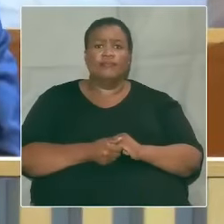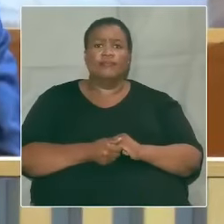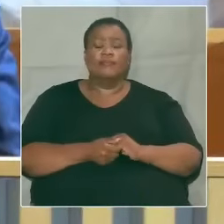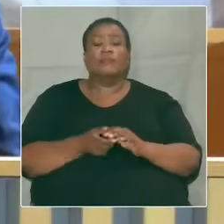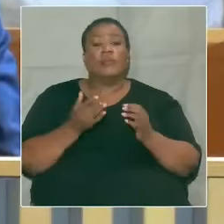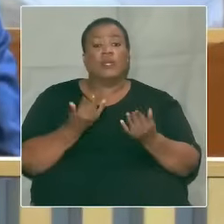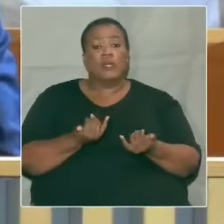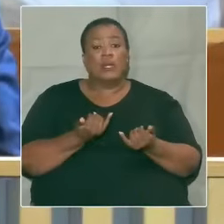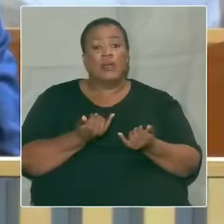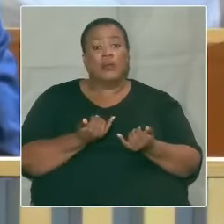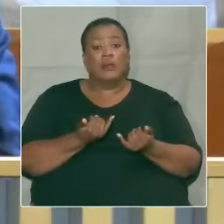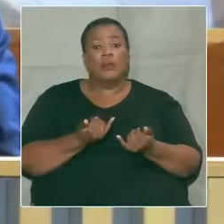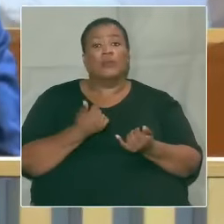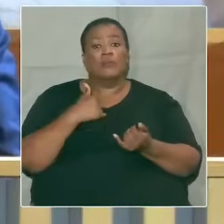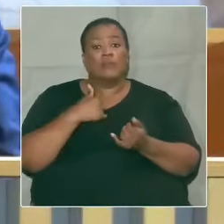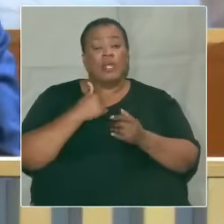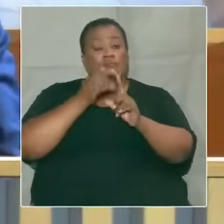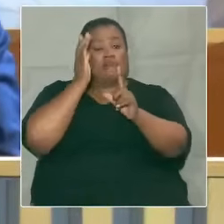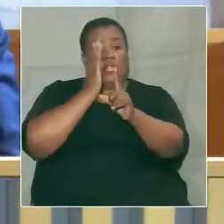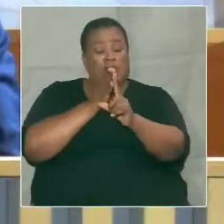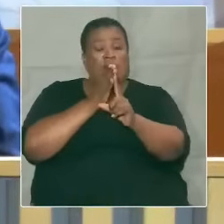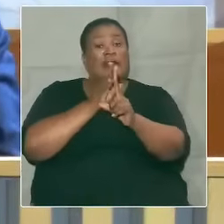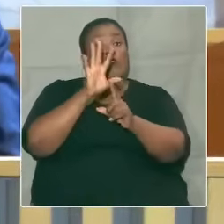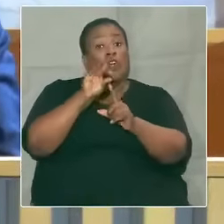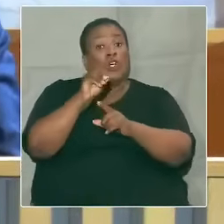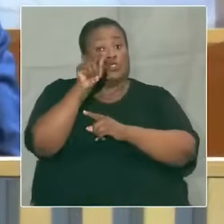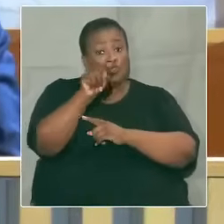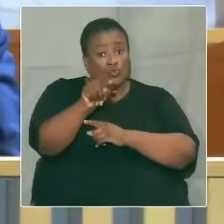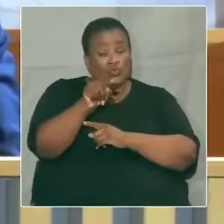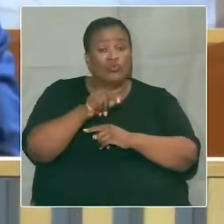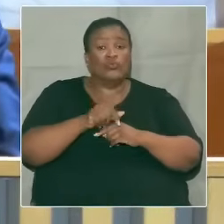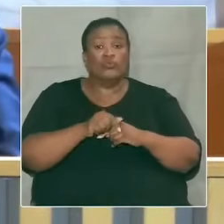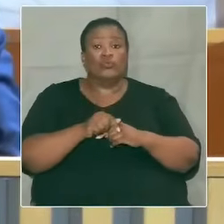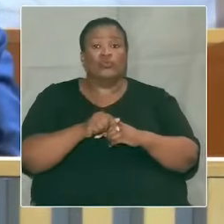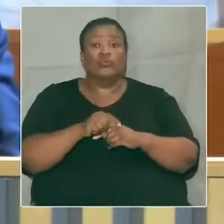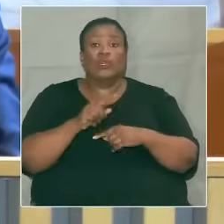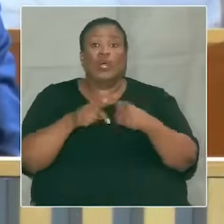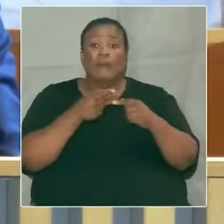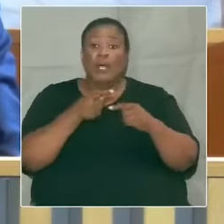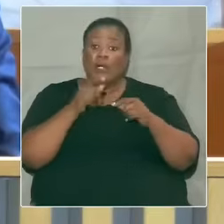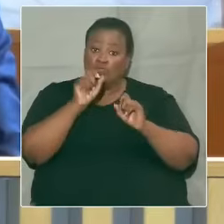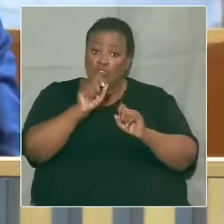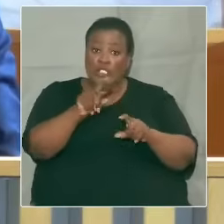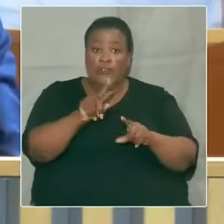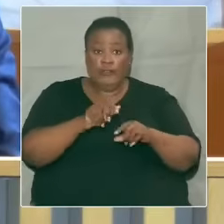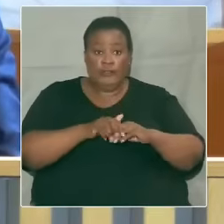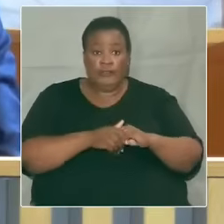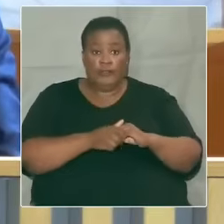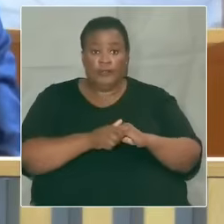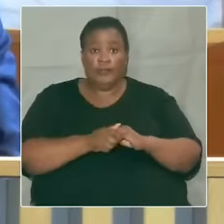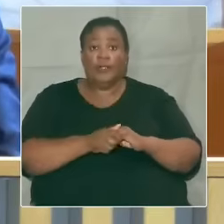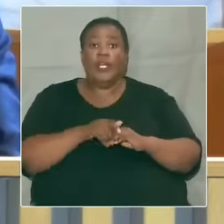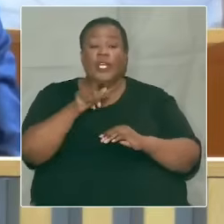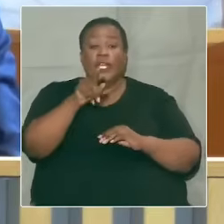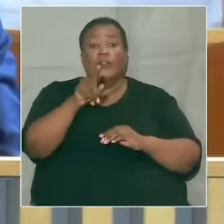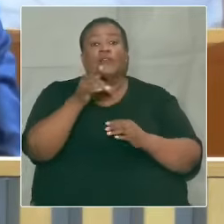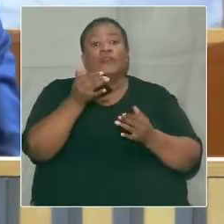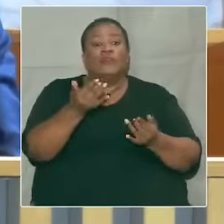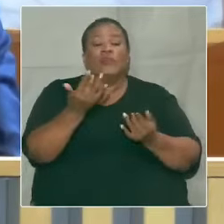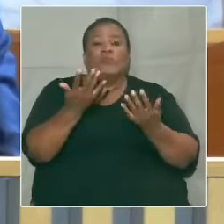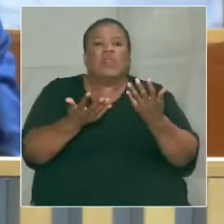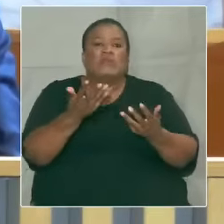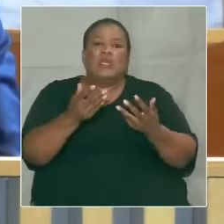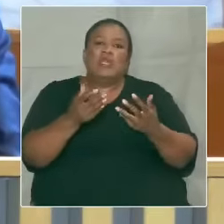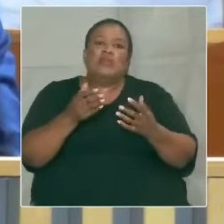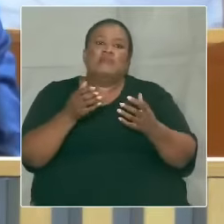Now let me be direct and ask you about yourself. If you were to find yourself in such